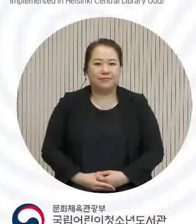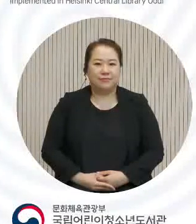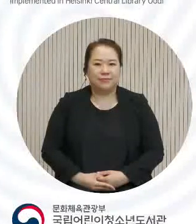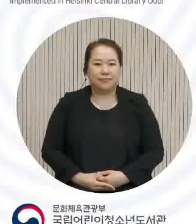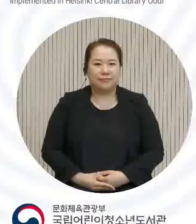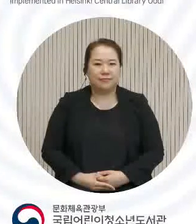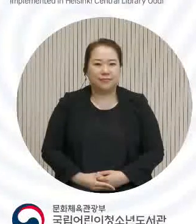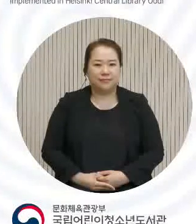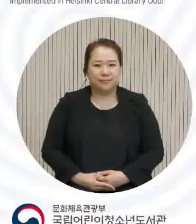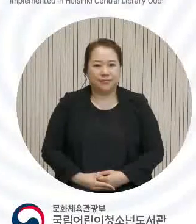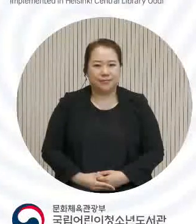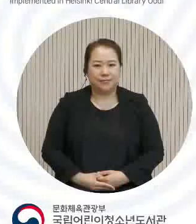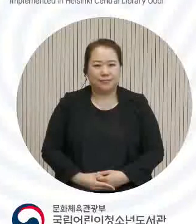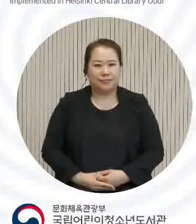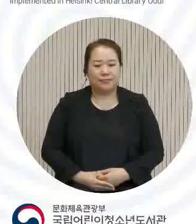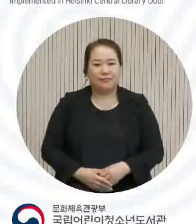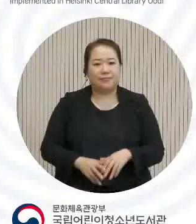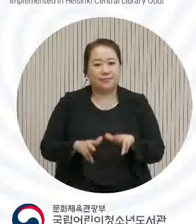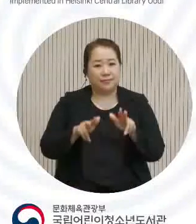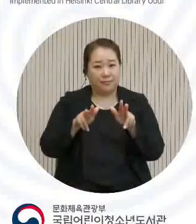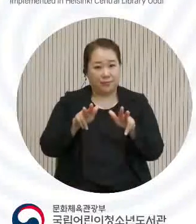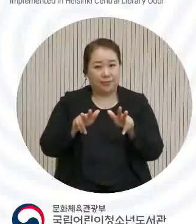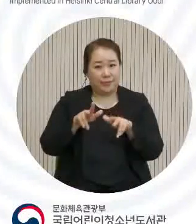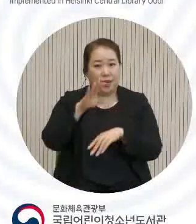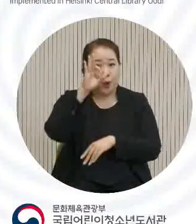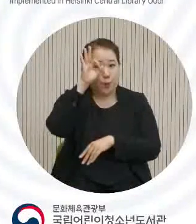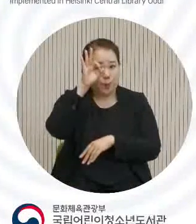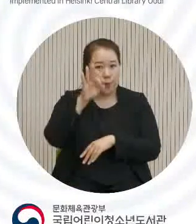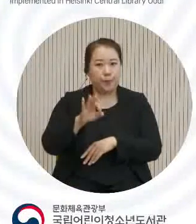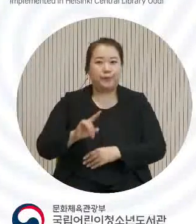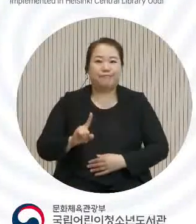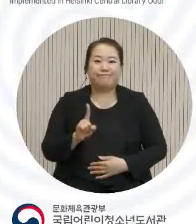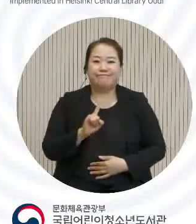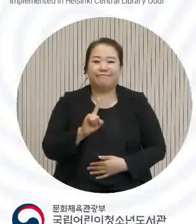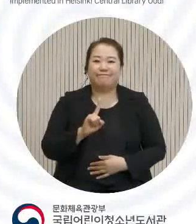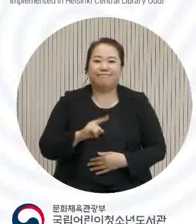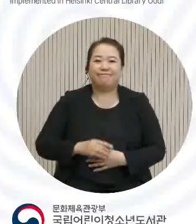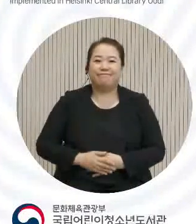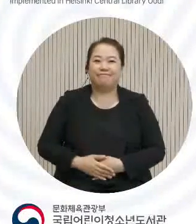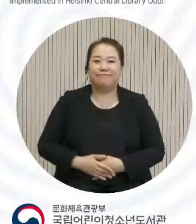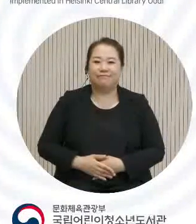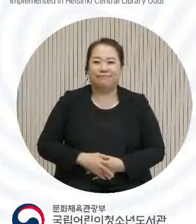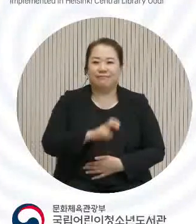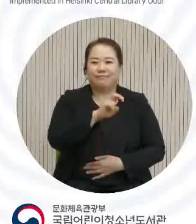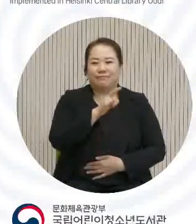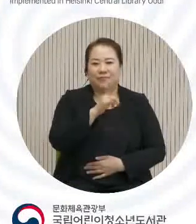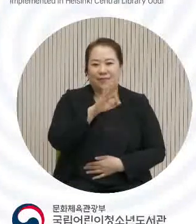And here you saw an example what you can do with this Makey.